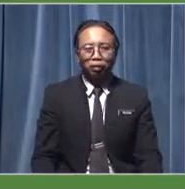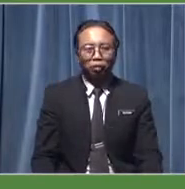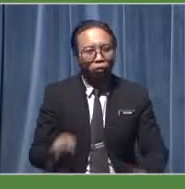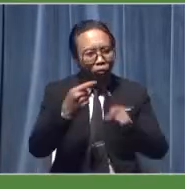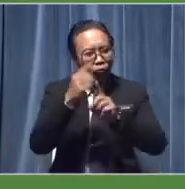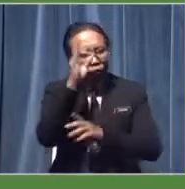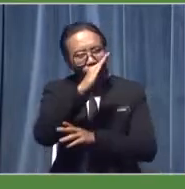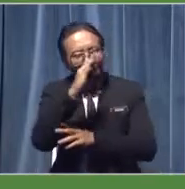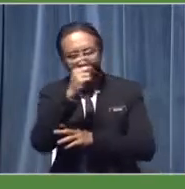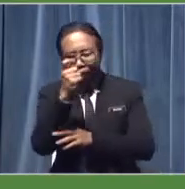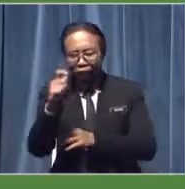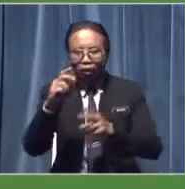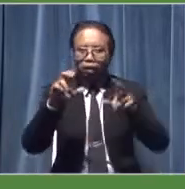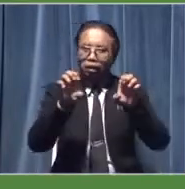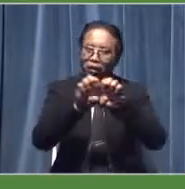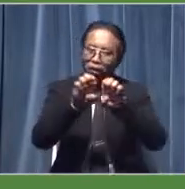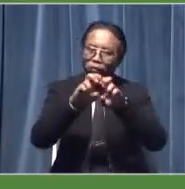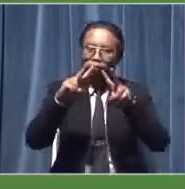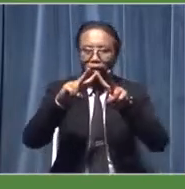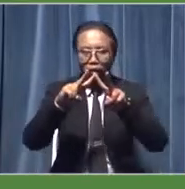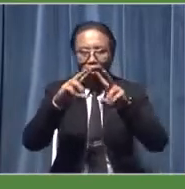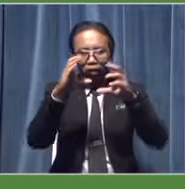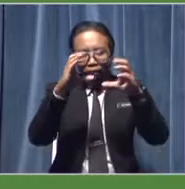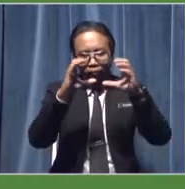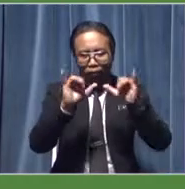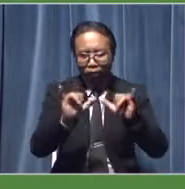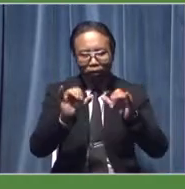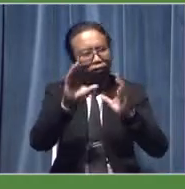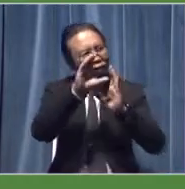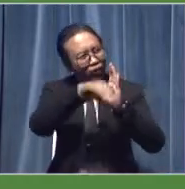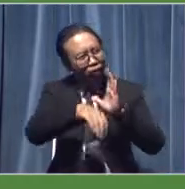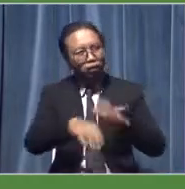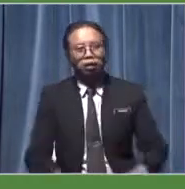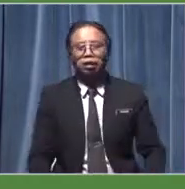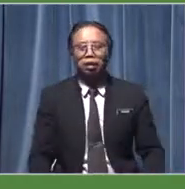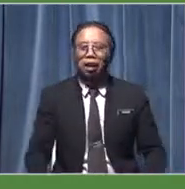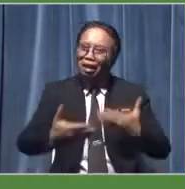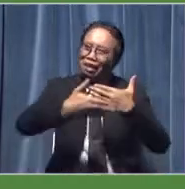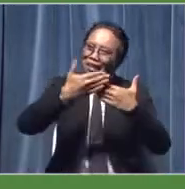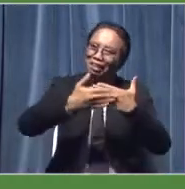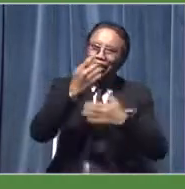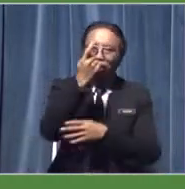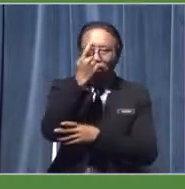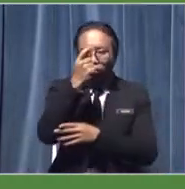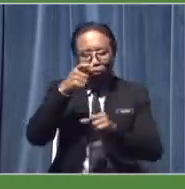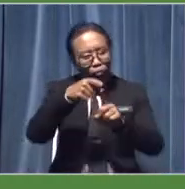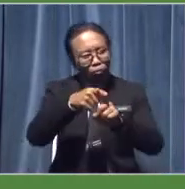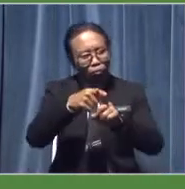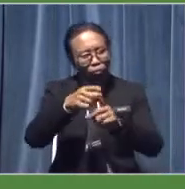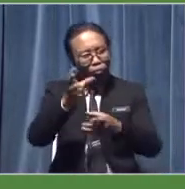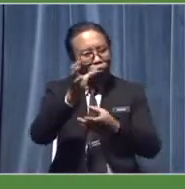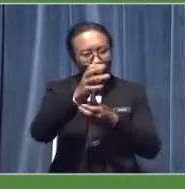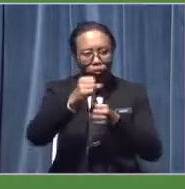To find the equivalent capacitance, it is easier to solve it